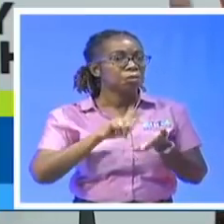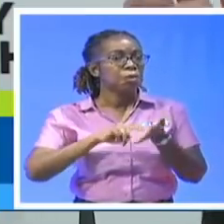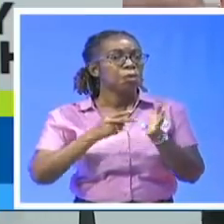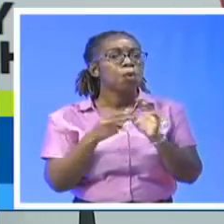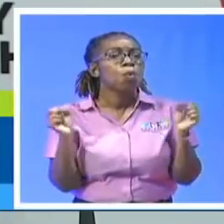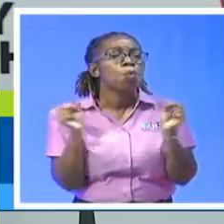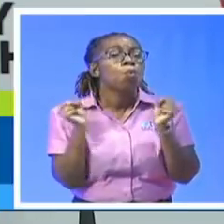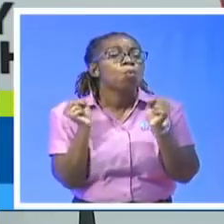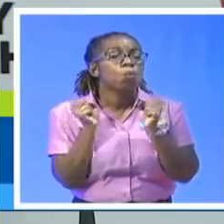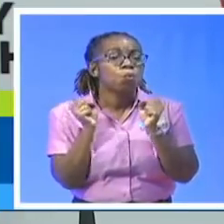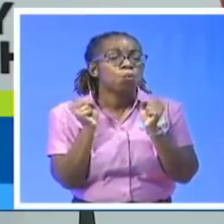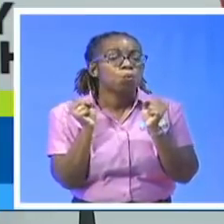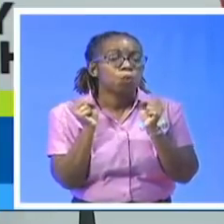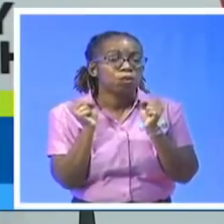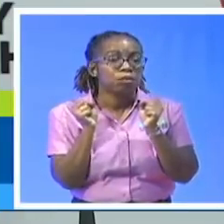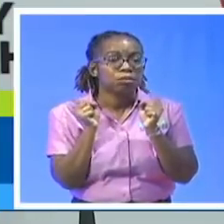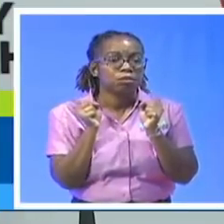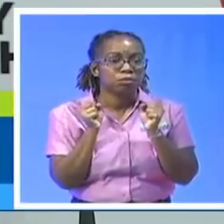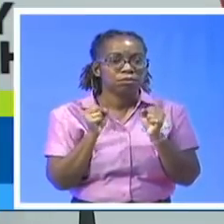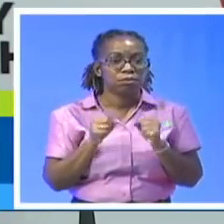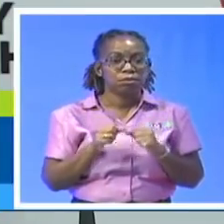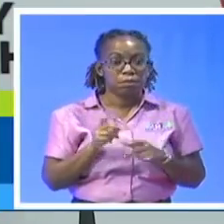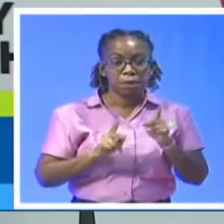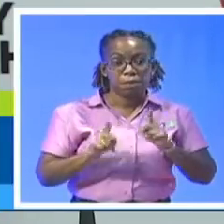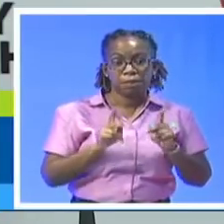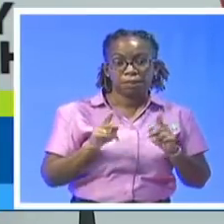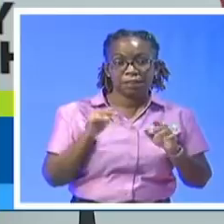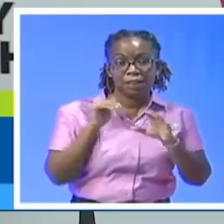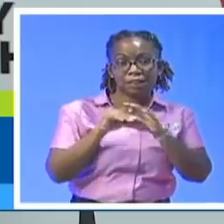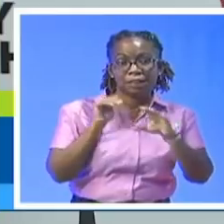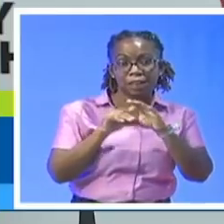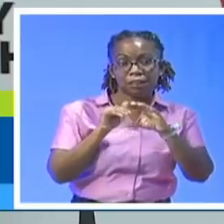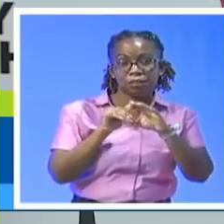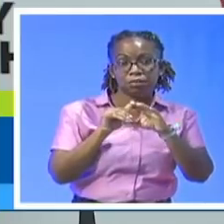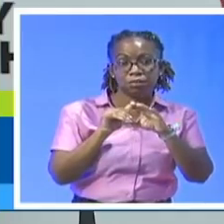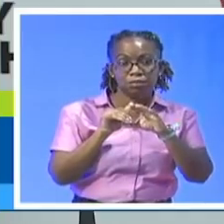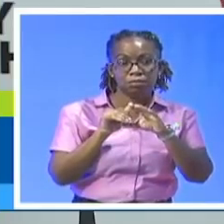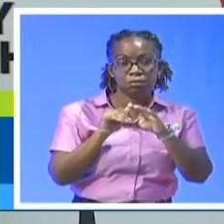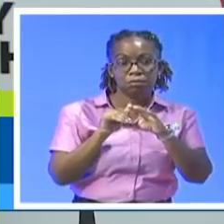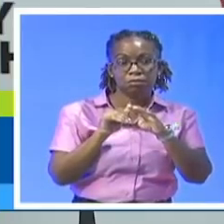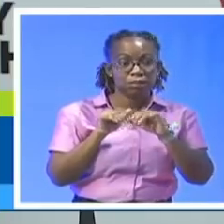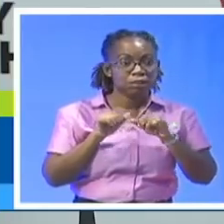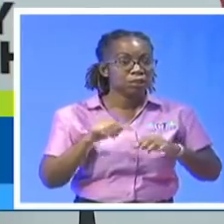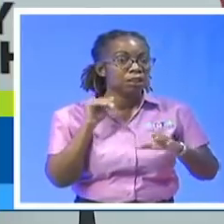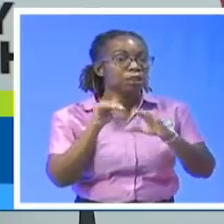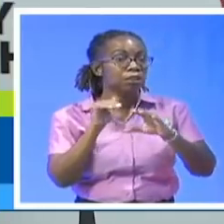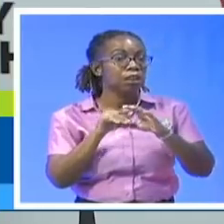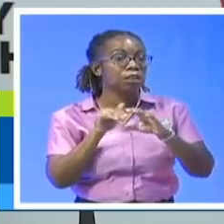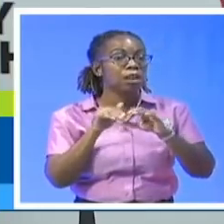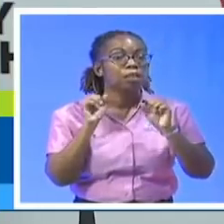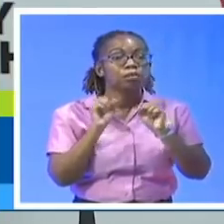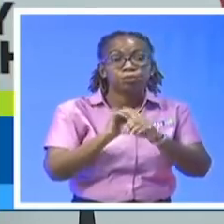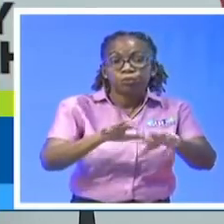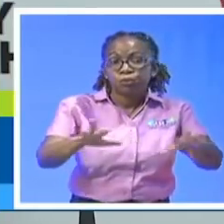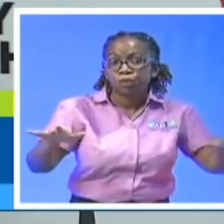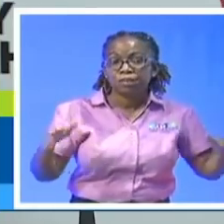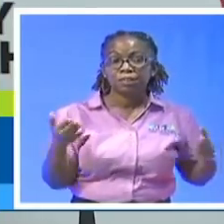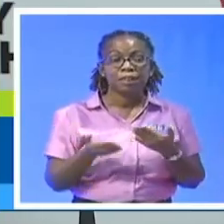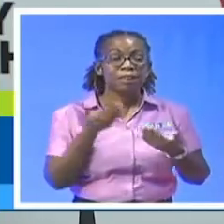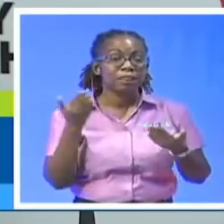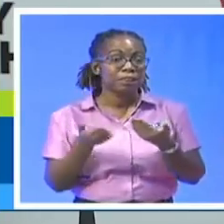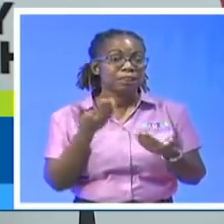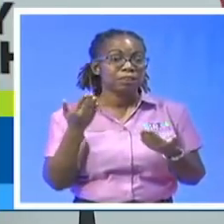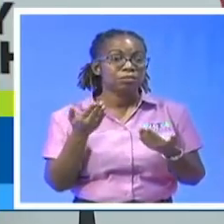cold weather drives people inside. And that is a way to spread the virus.